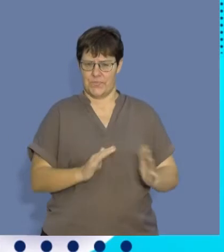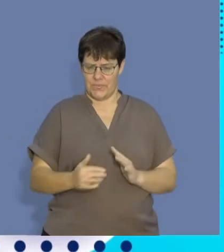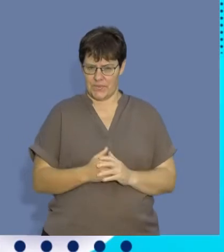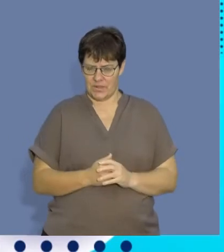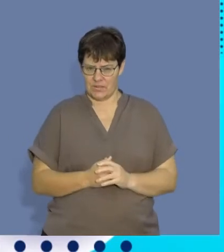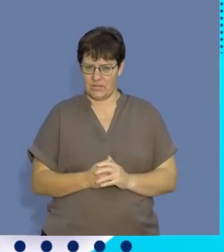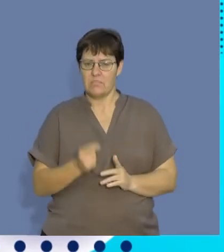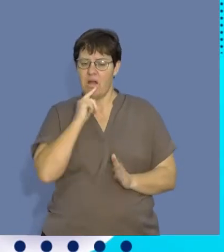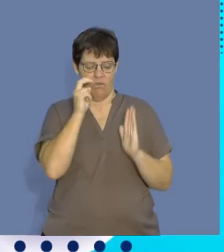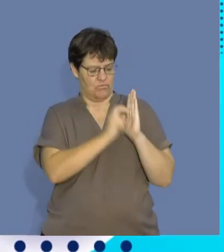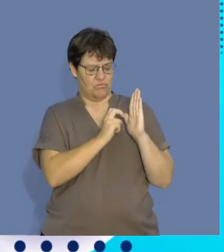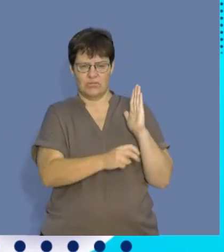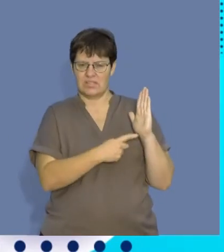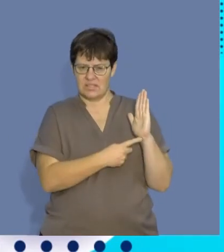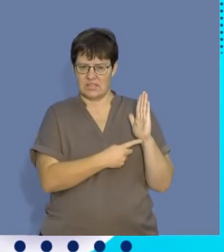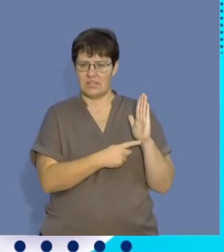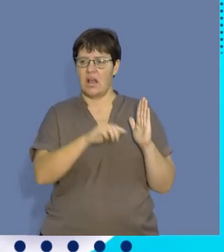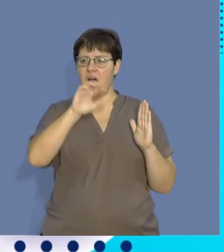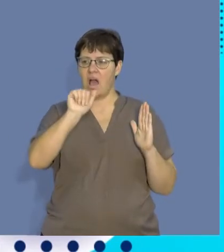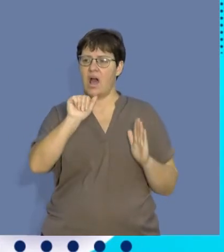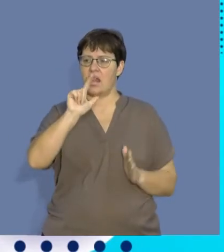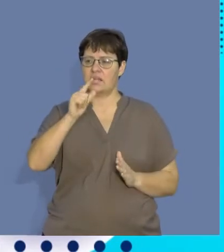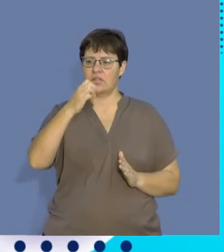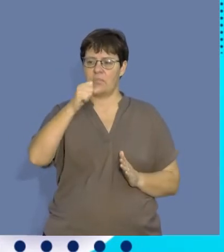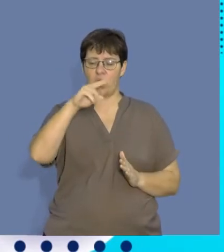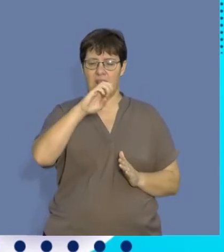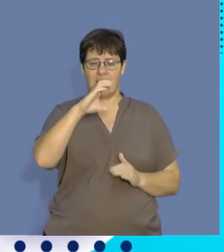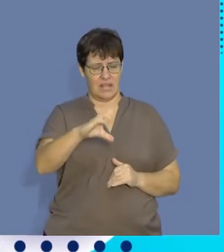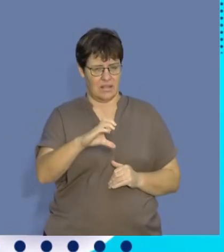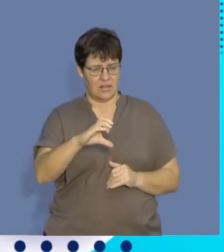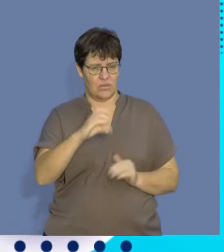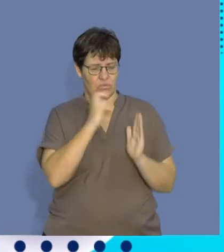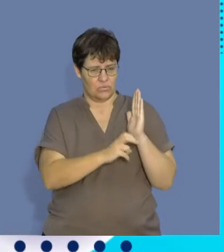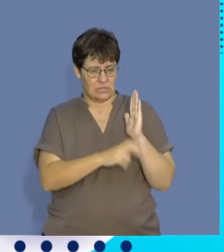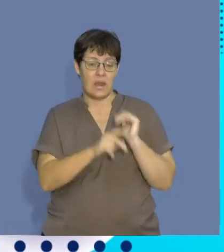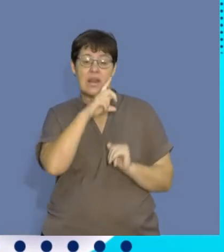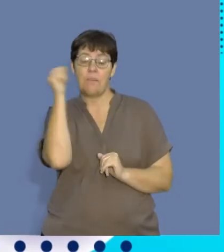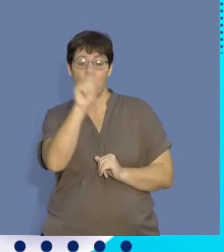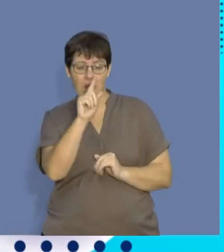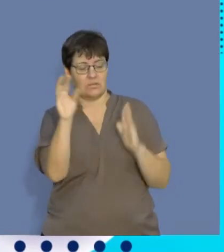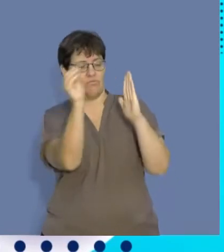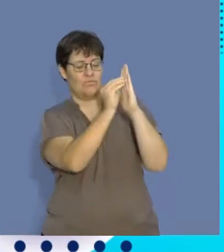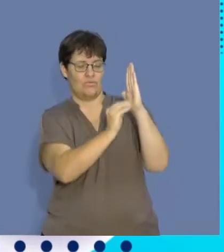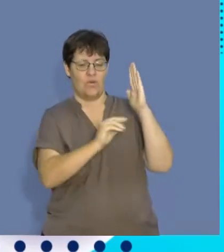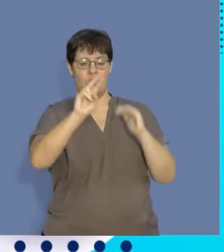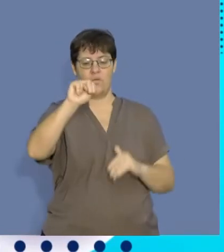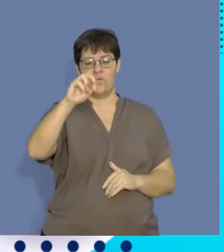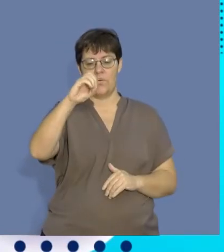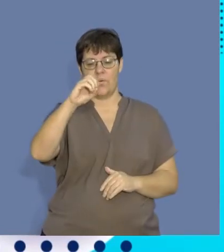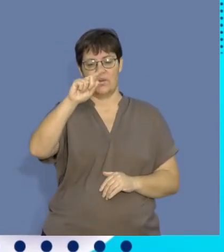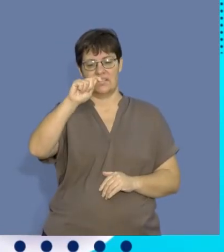of rules. Algebraically, how do I write it? We call this the notation, right? So how do